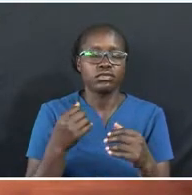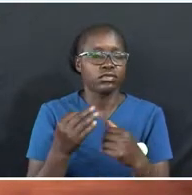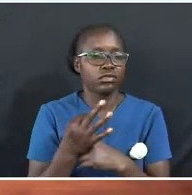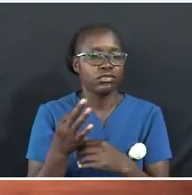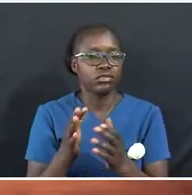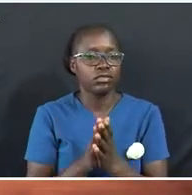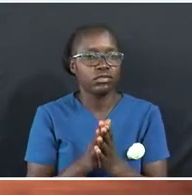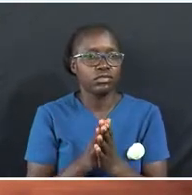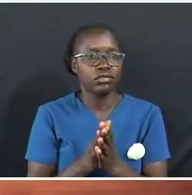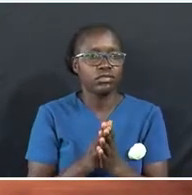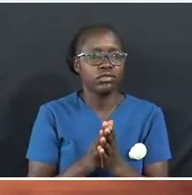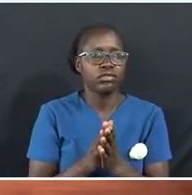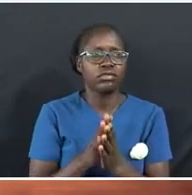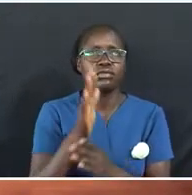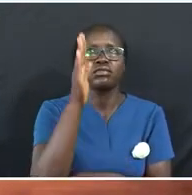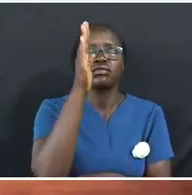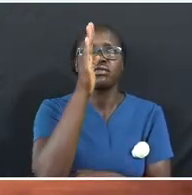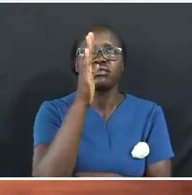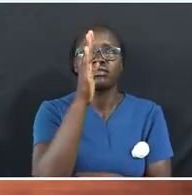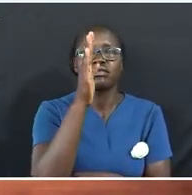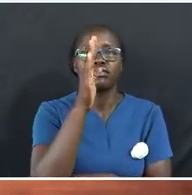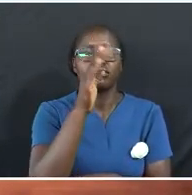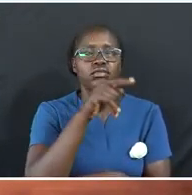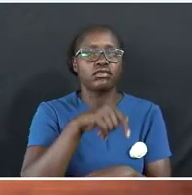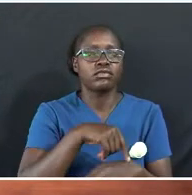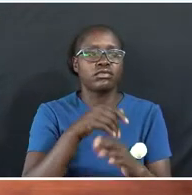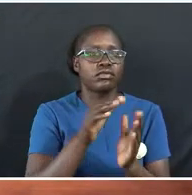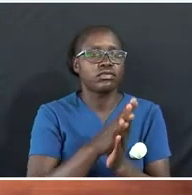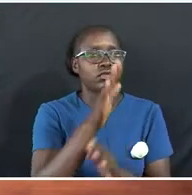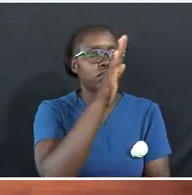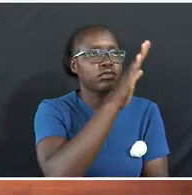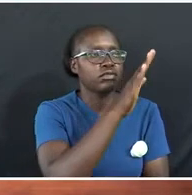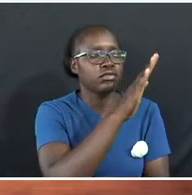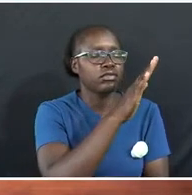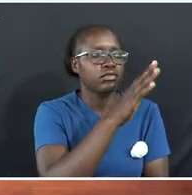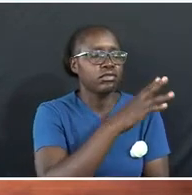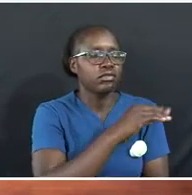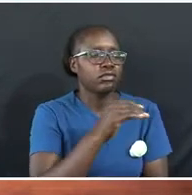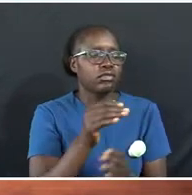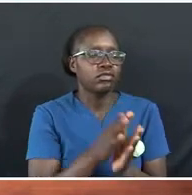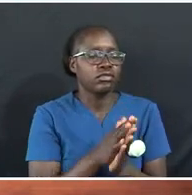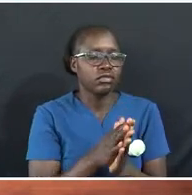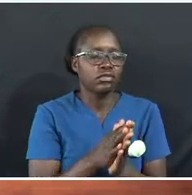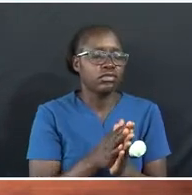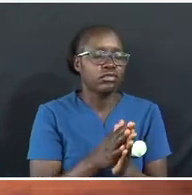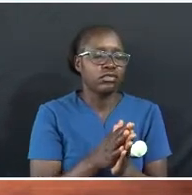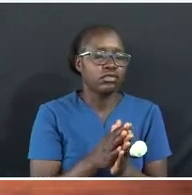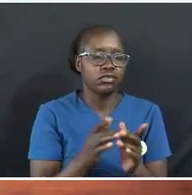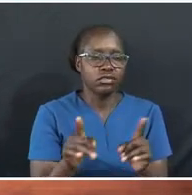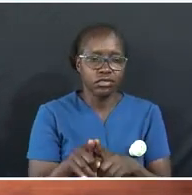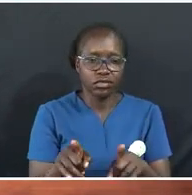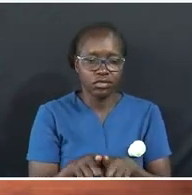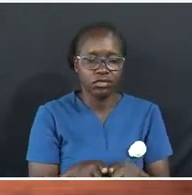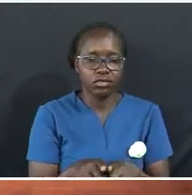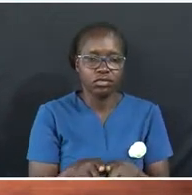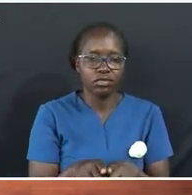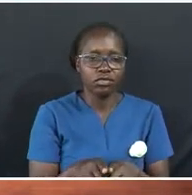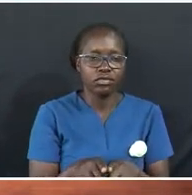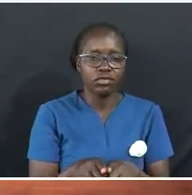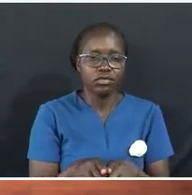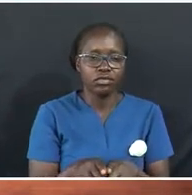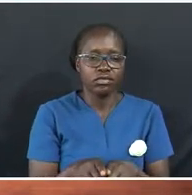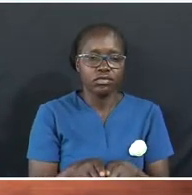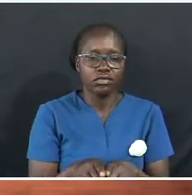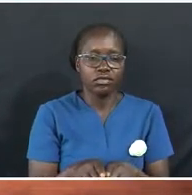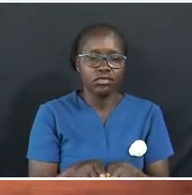the 6th hour and the 9th hour and did likewise. Likewise here means what? The